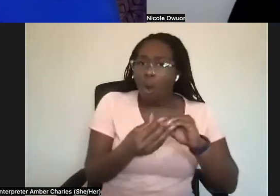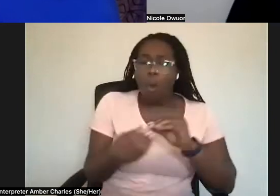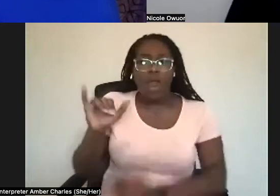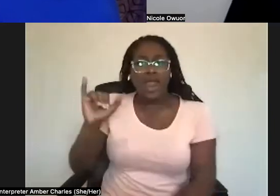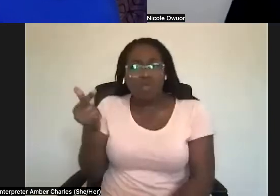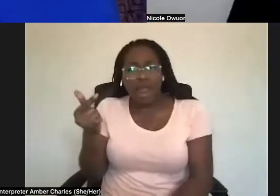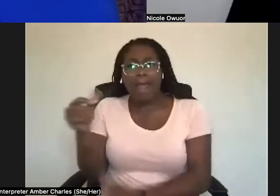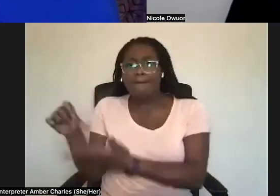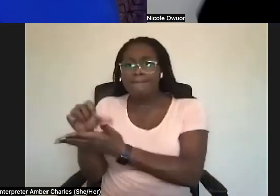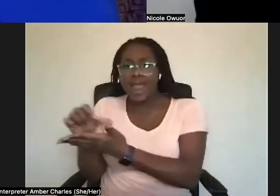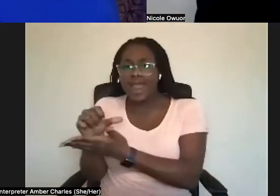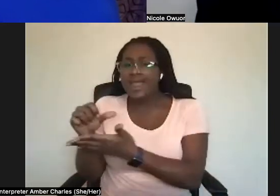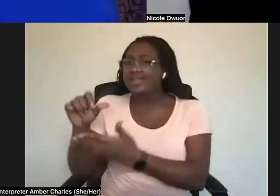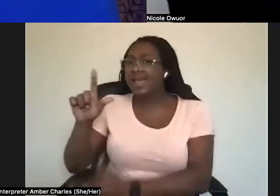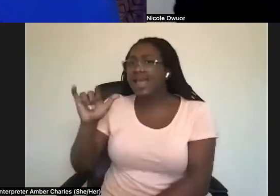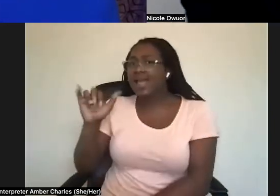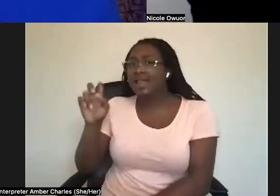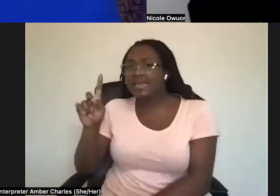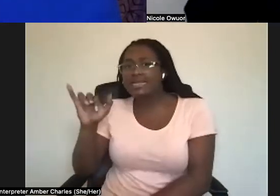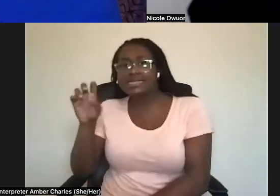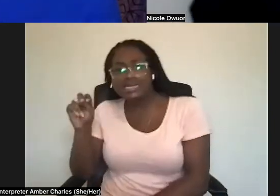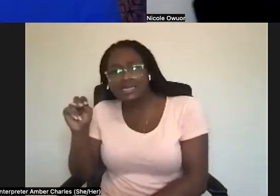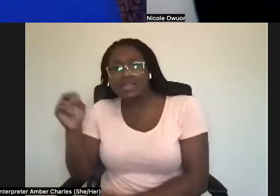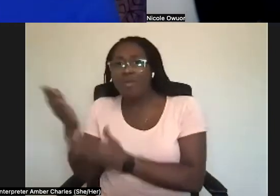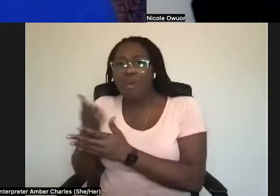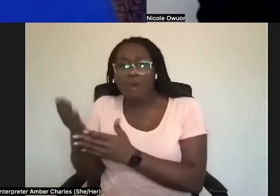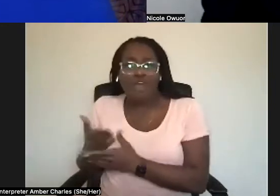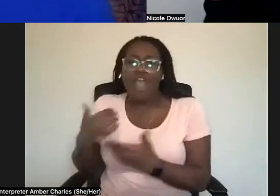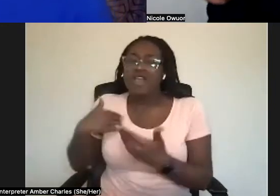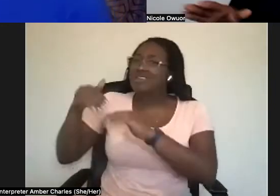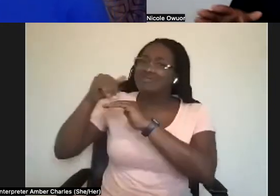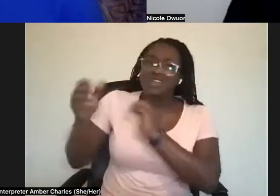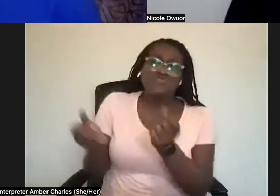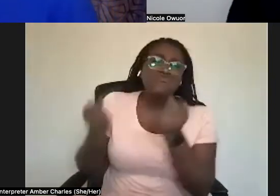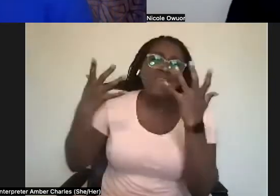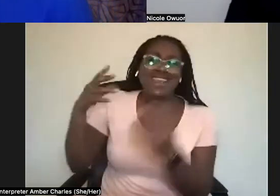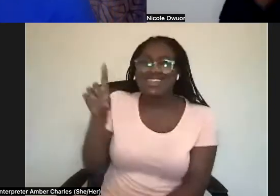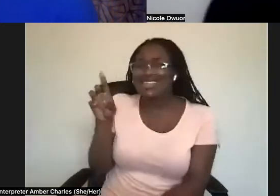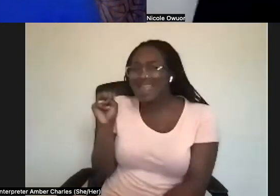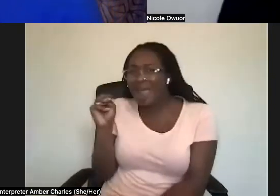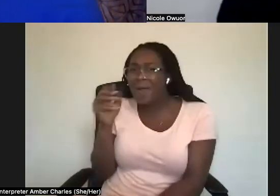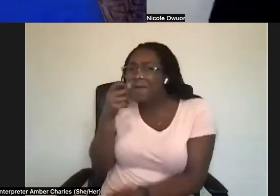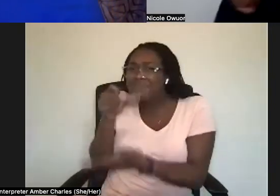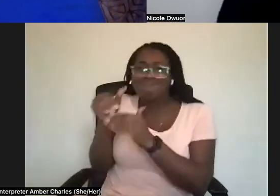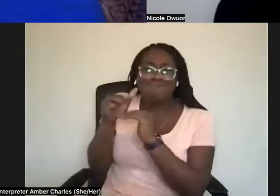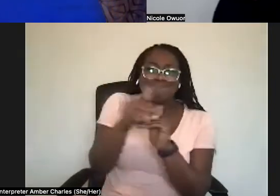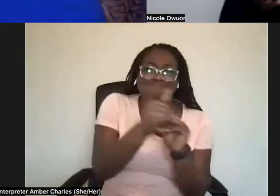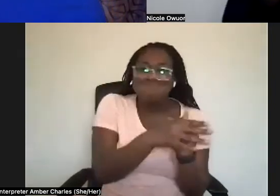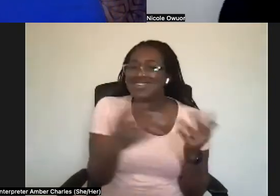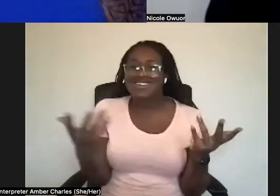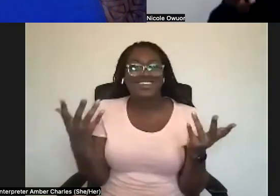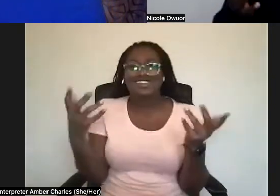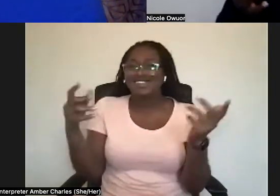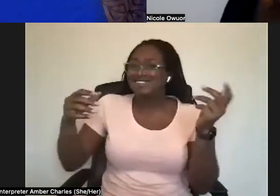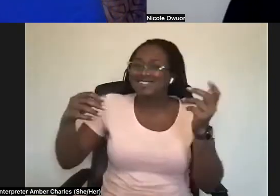LinkedIn profiles. I've been sending so many DMs about you and absolutely not, and just